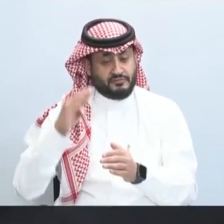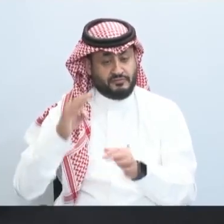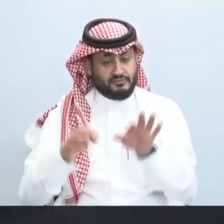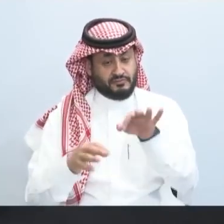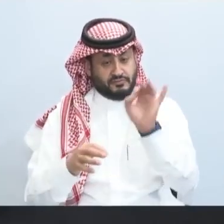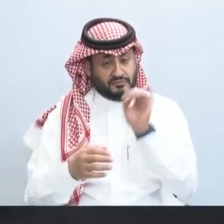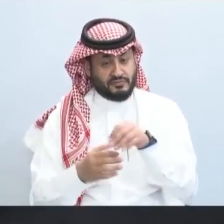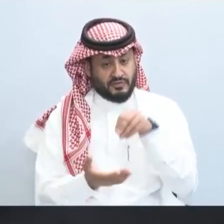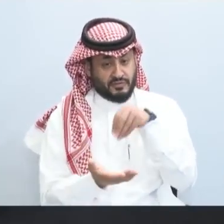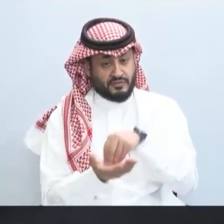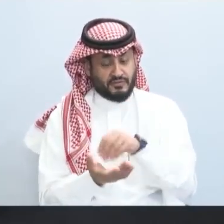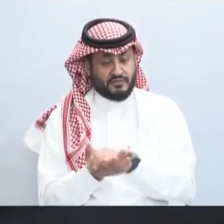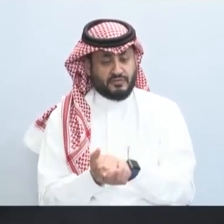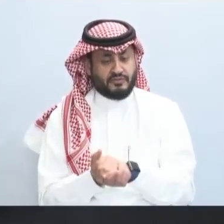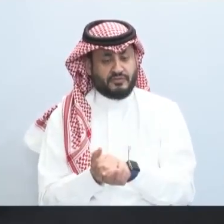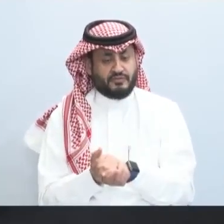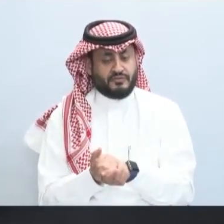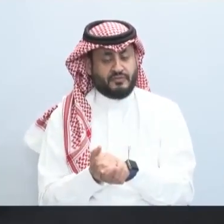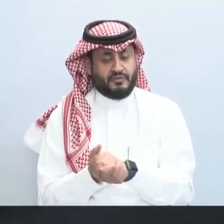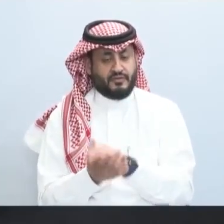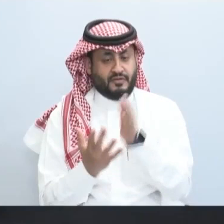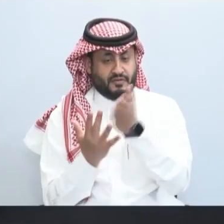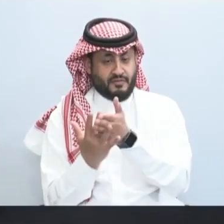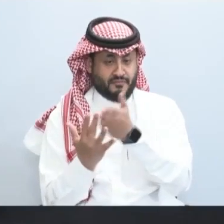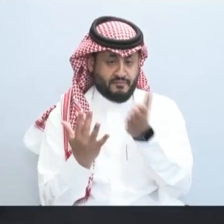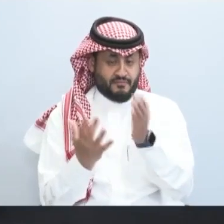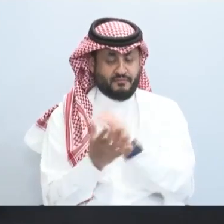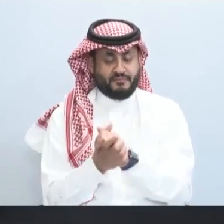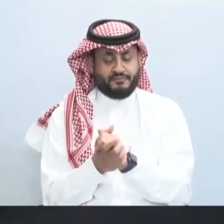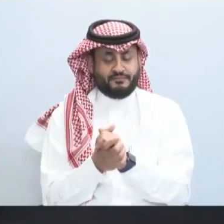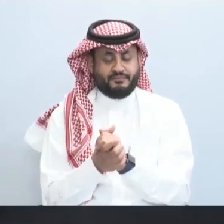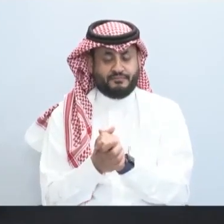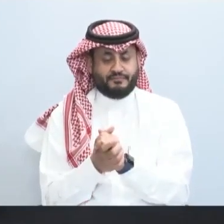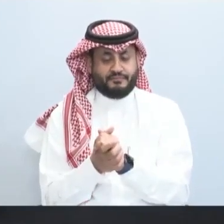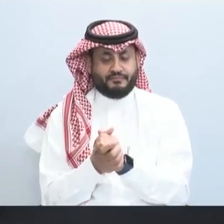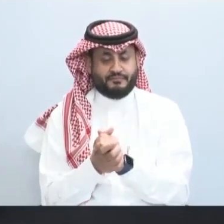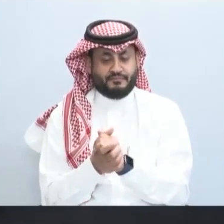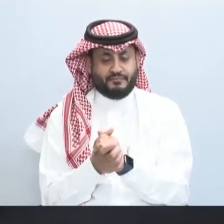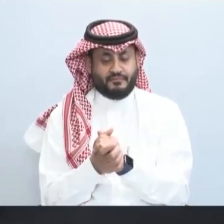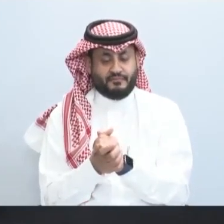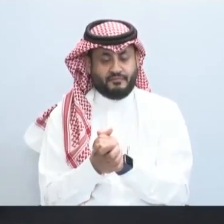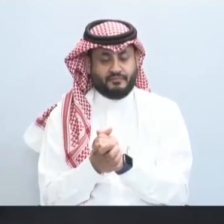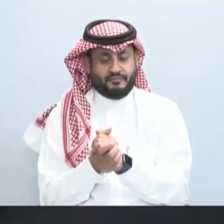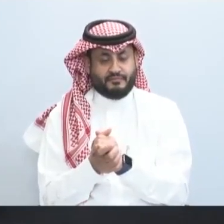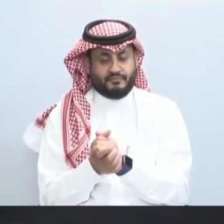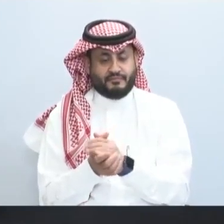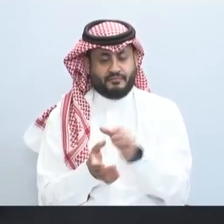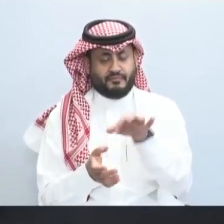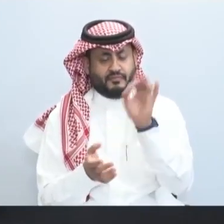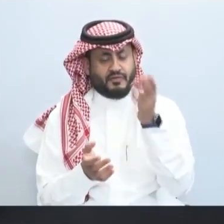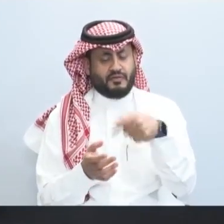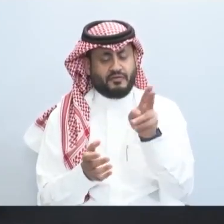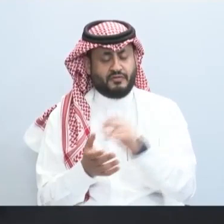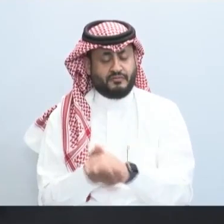choose a place as we said that's a start with I am going to. For example here, I'm